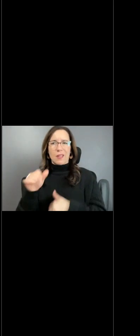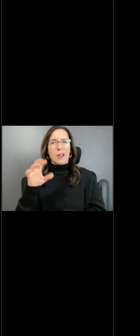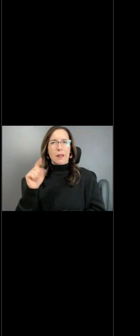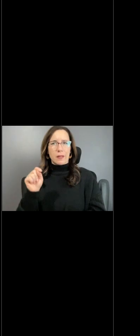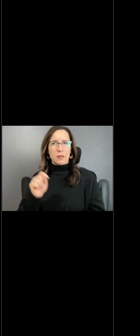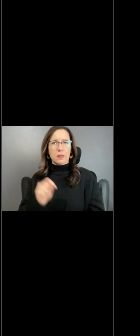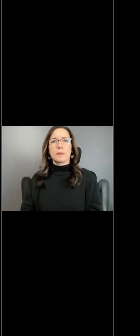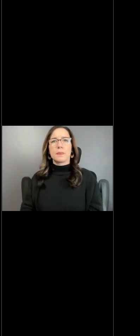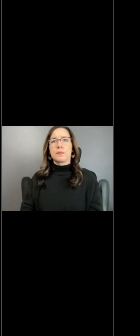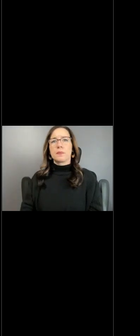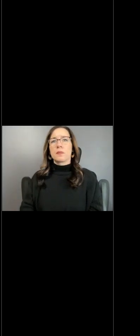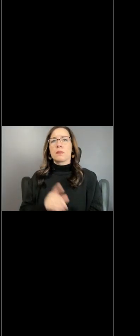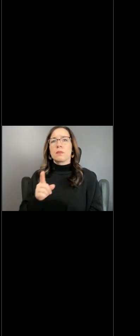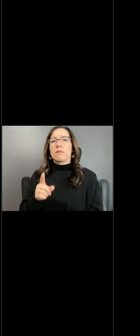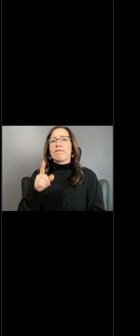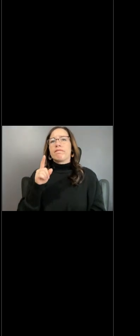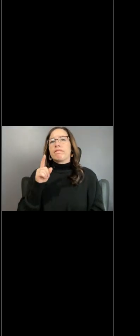under the Act.